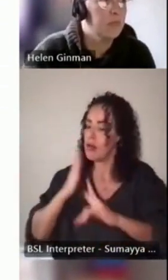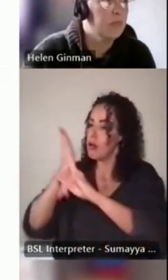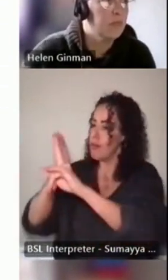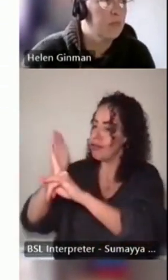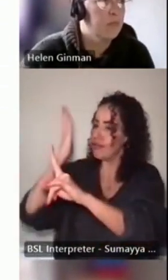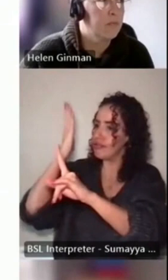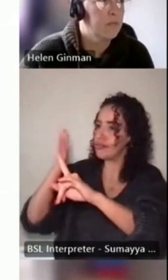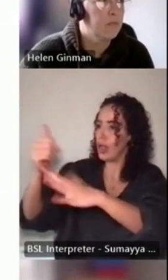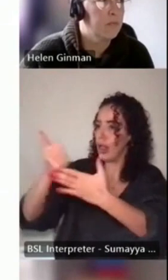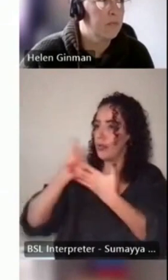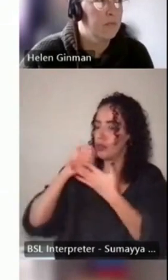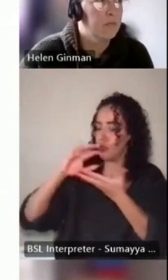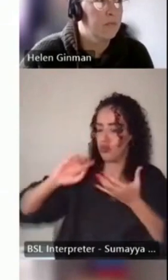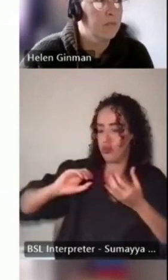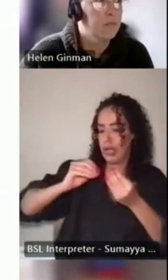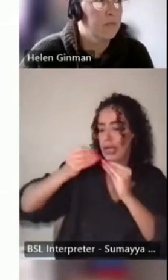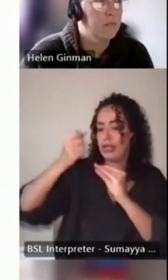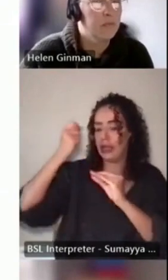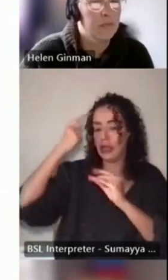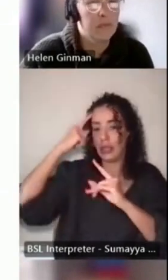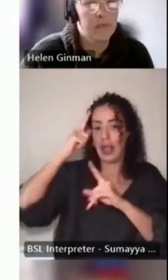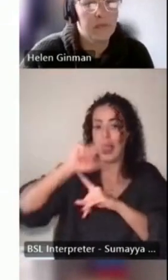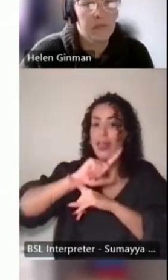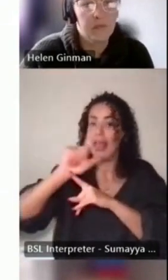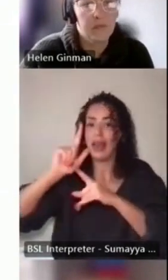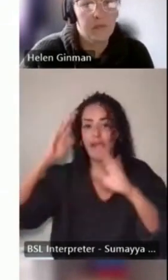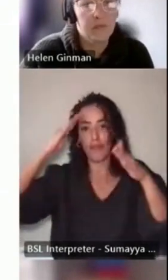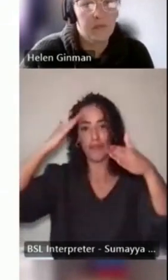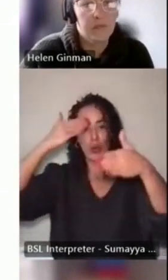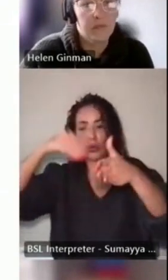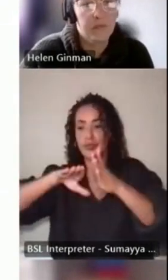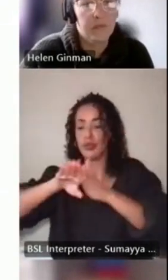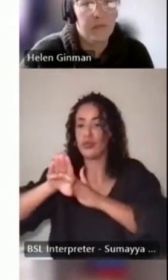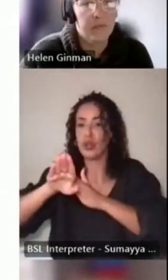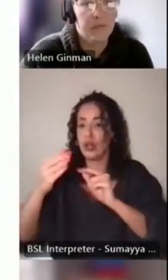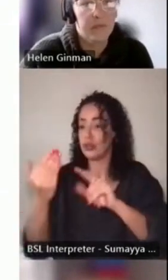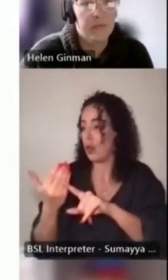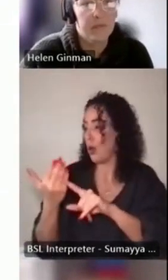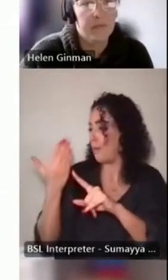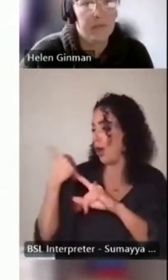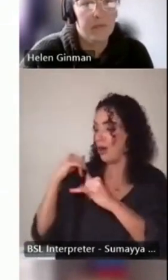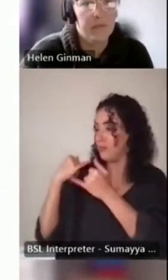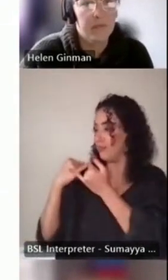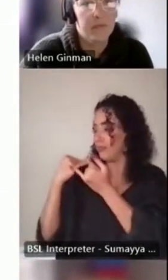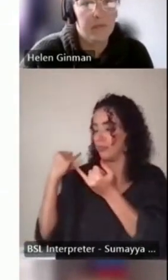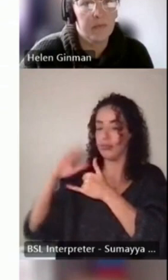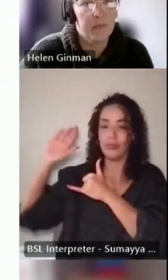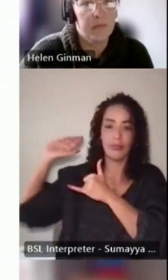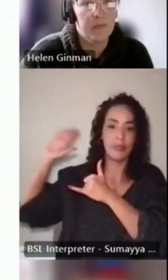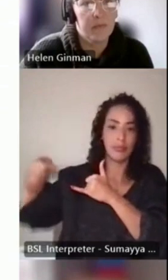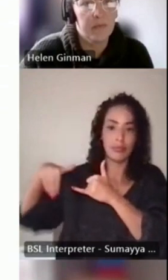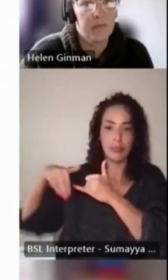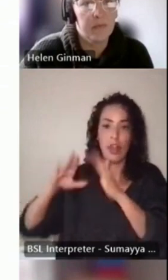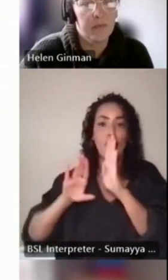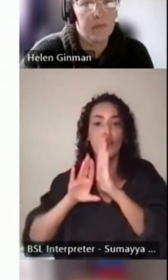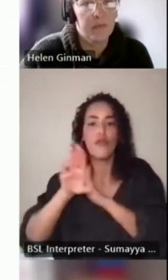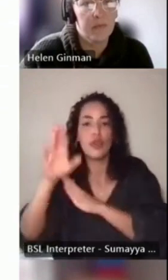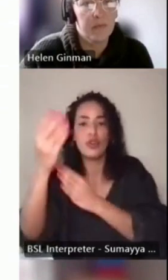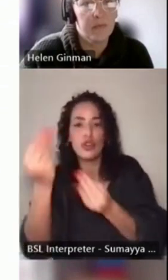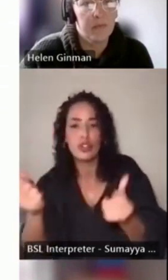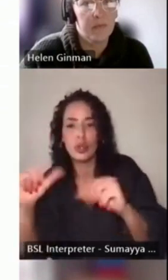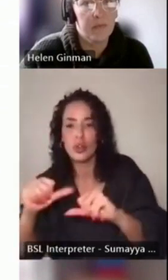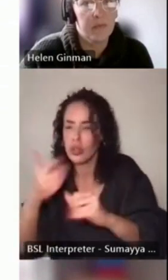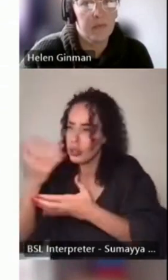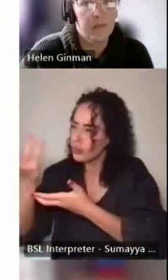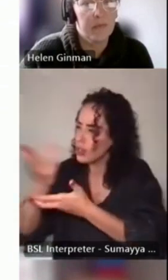understanding. And then focus on the future. So shift the focus from past grievances to future solutions. Discuss how to